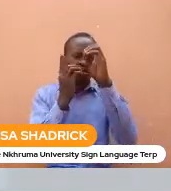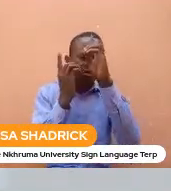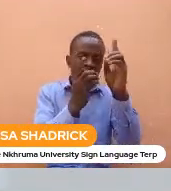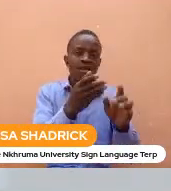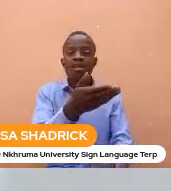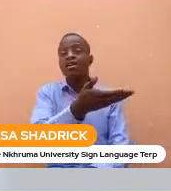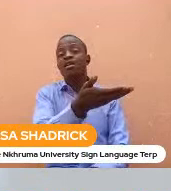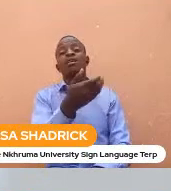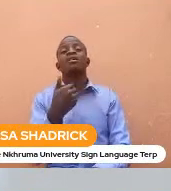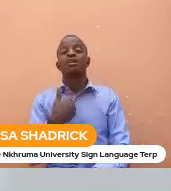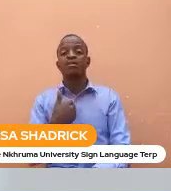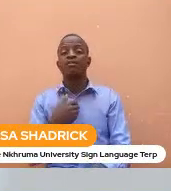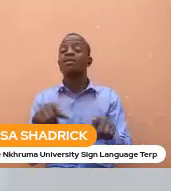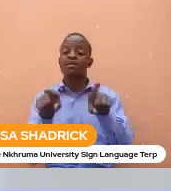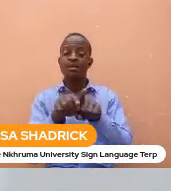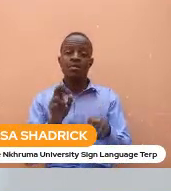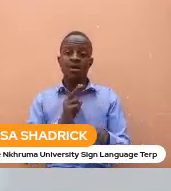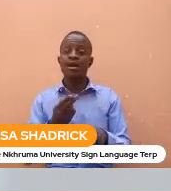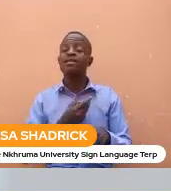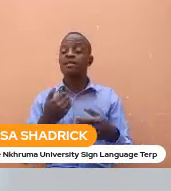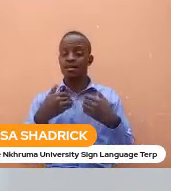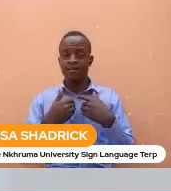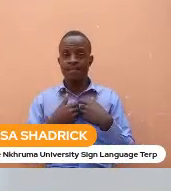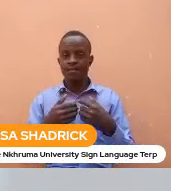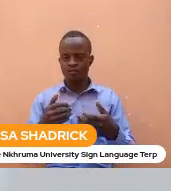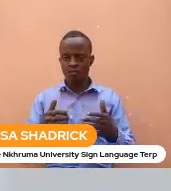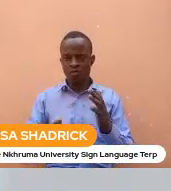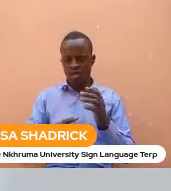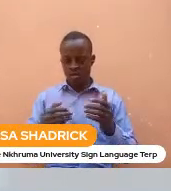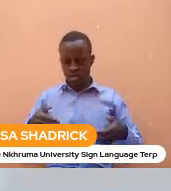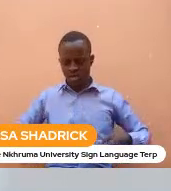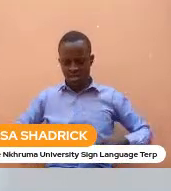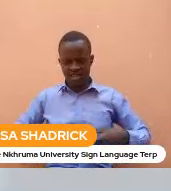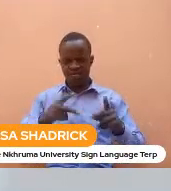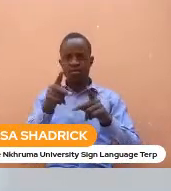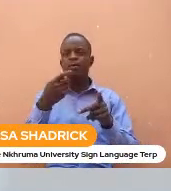that's what we want. We want to see adolescents being involved in everything.